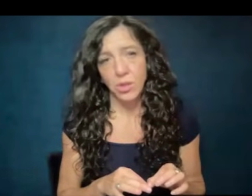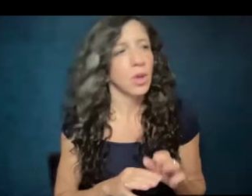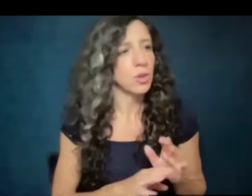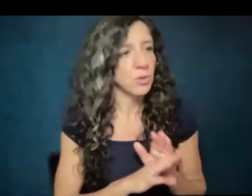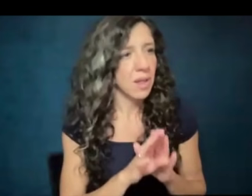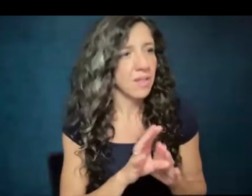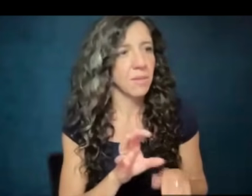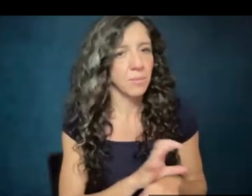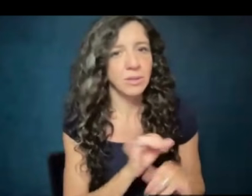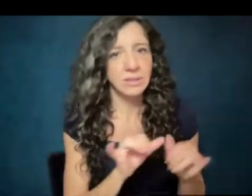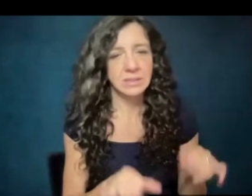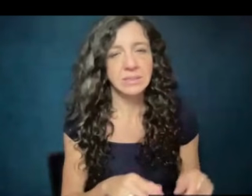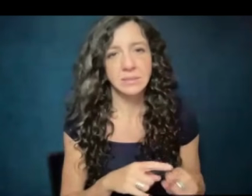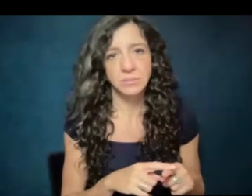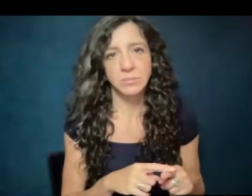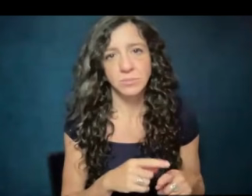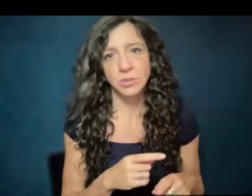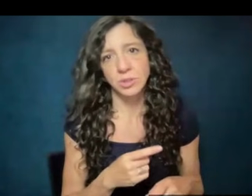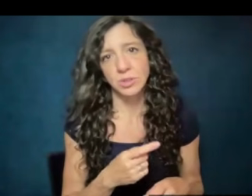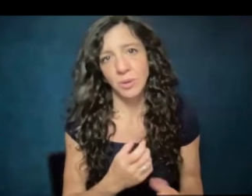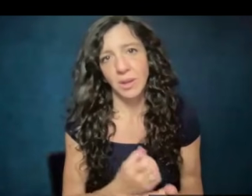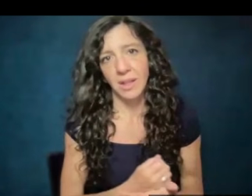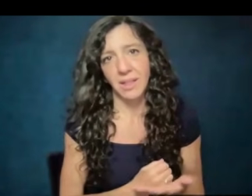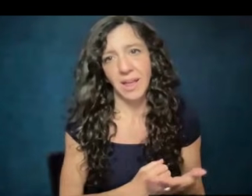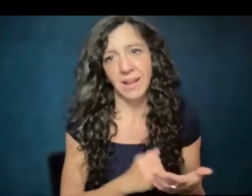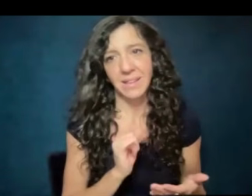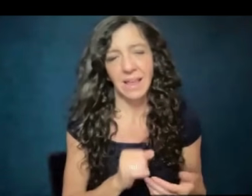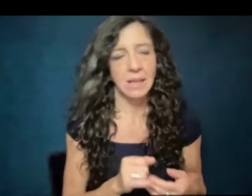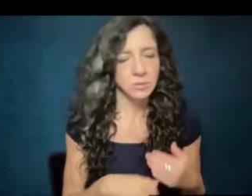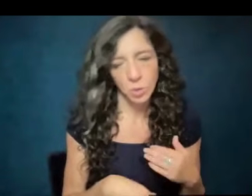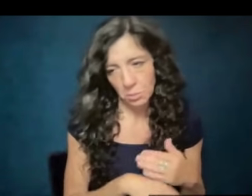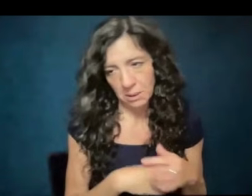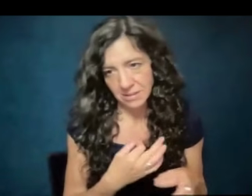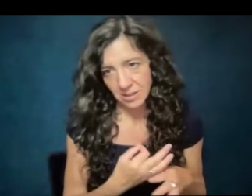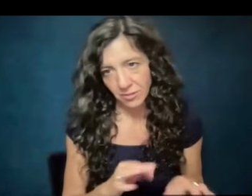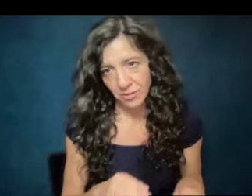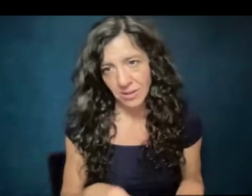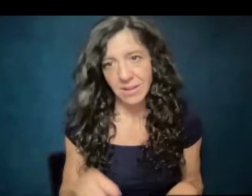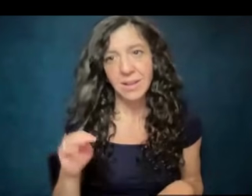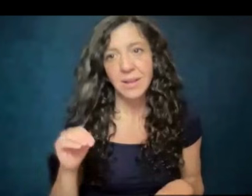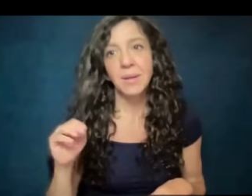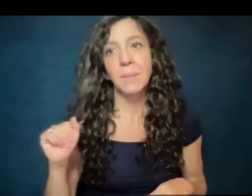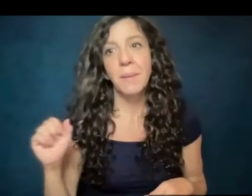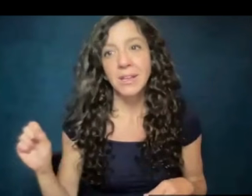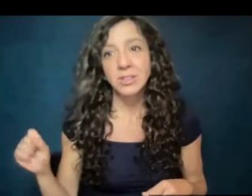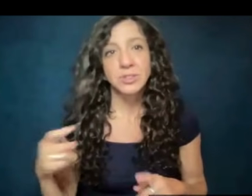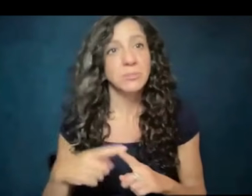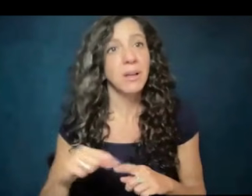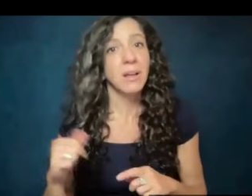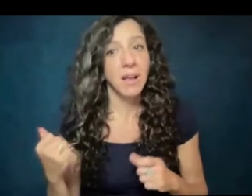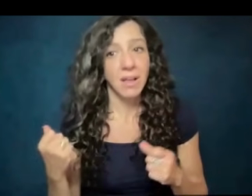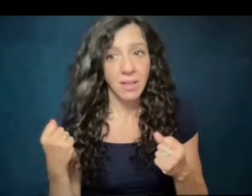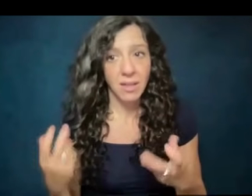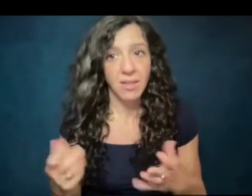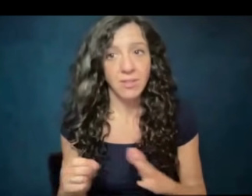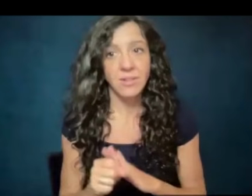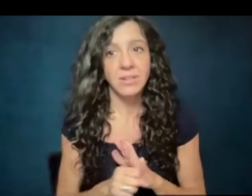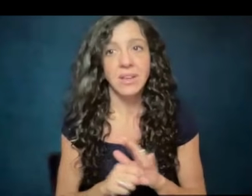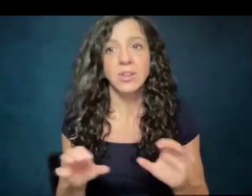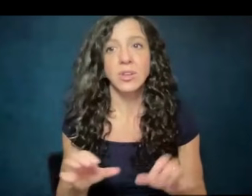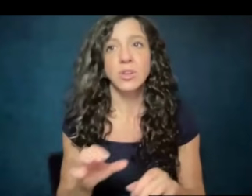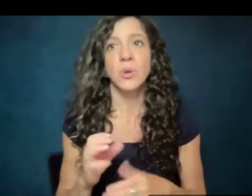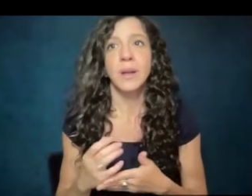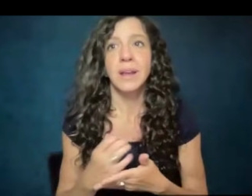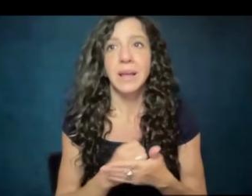system to collect it. So it's basically free. Massachusetts, lots of other states do an